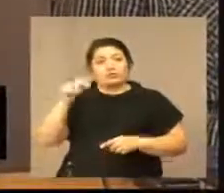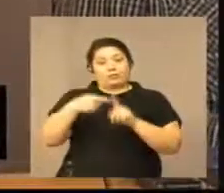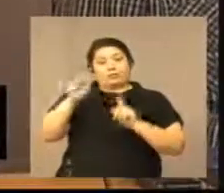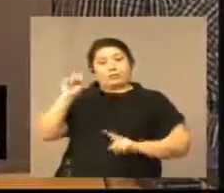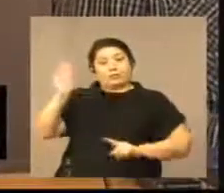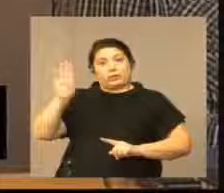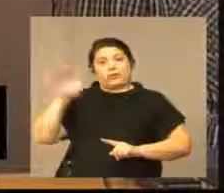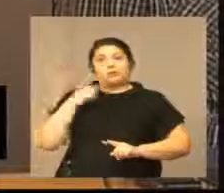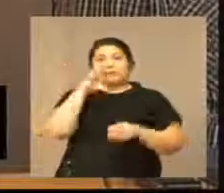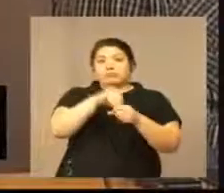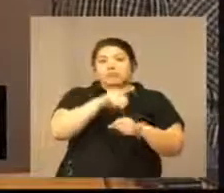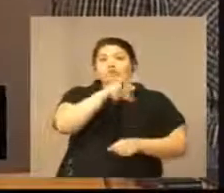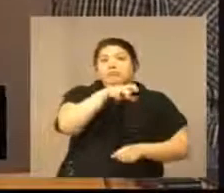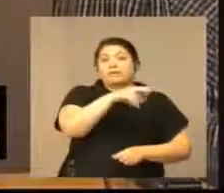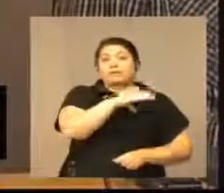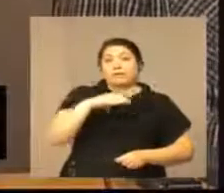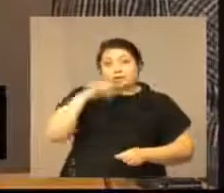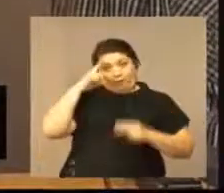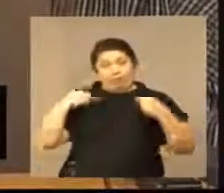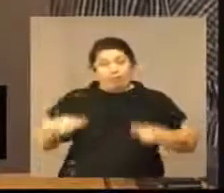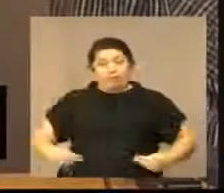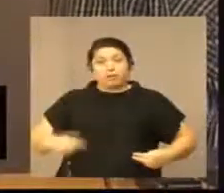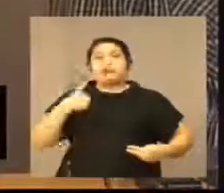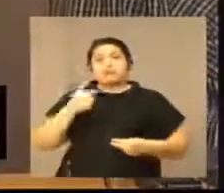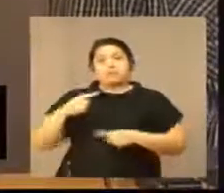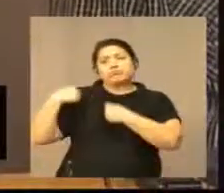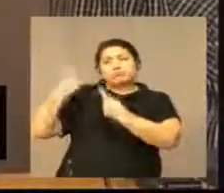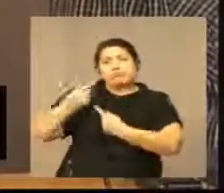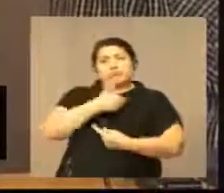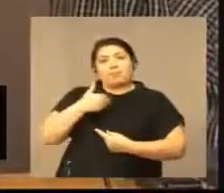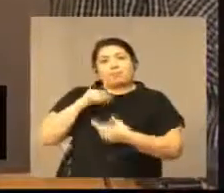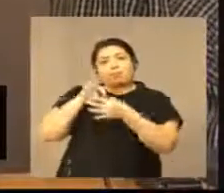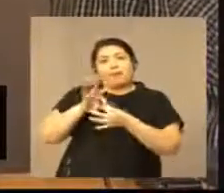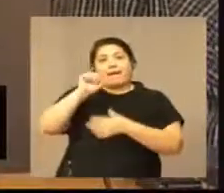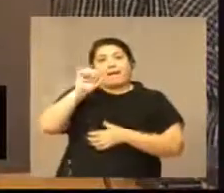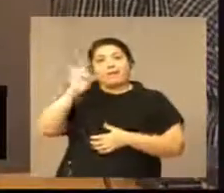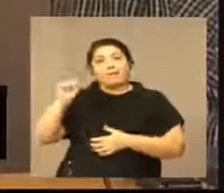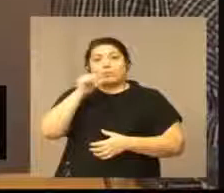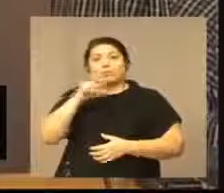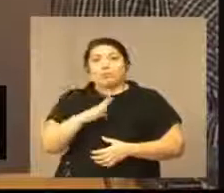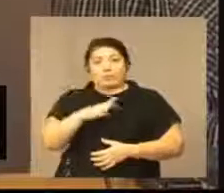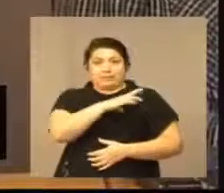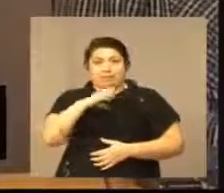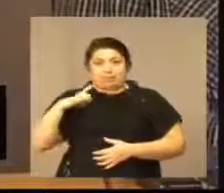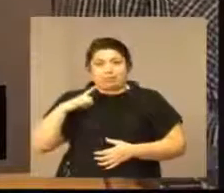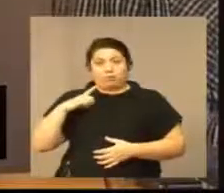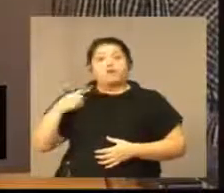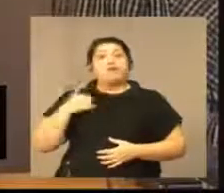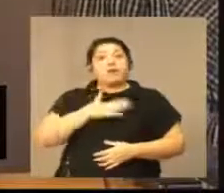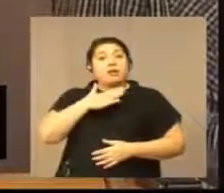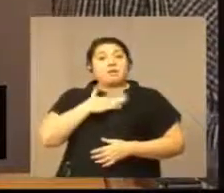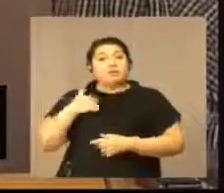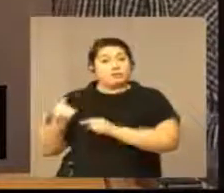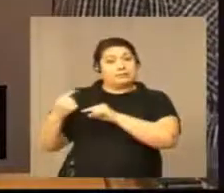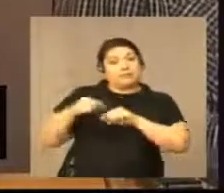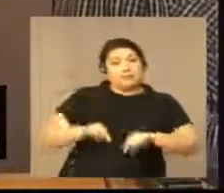a member of the Chiefs Committee on Health and a long-standing member of the AFN's Women's Council. I'm very pleased to be here